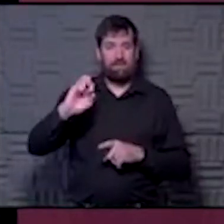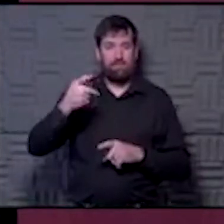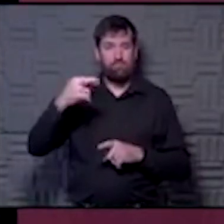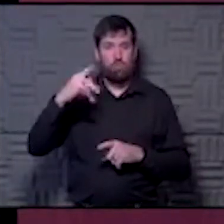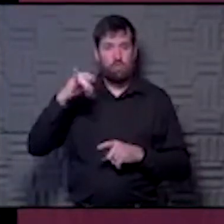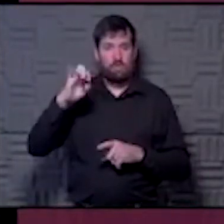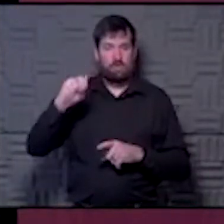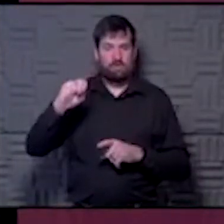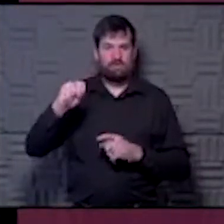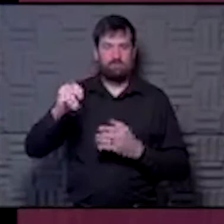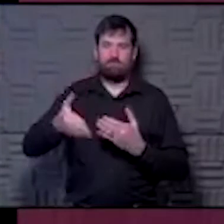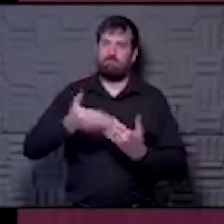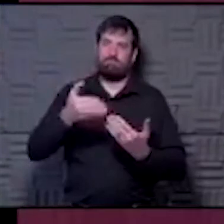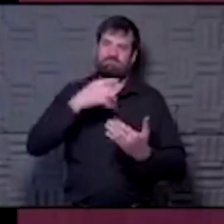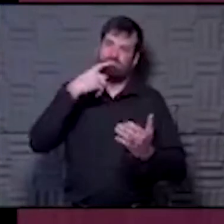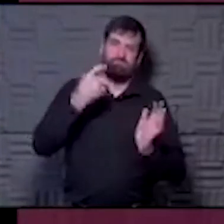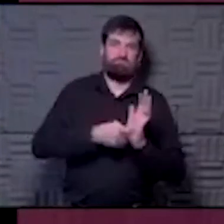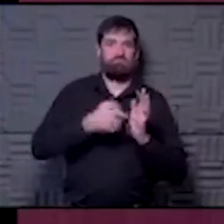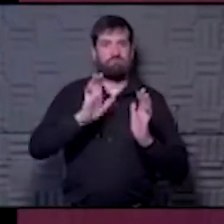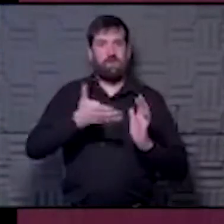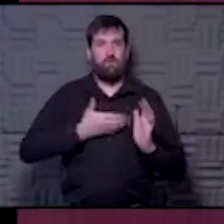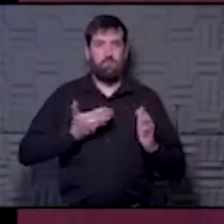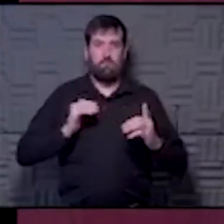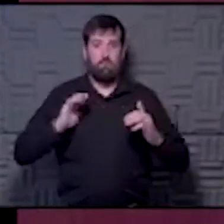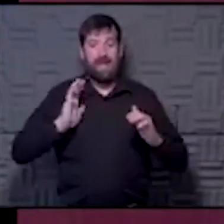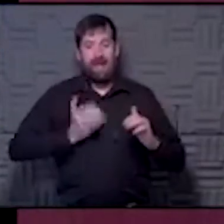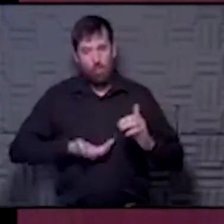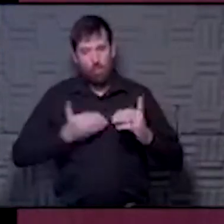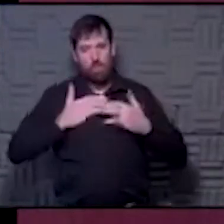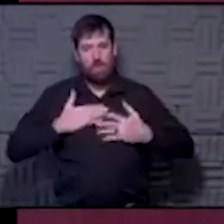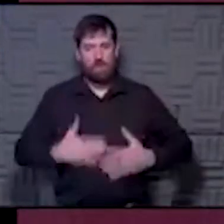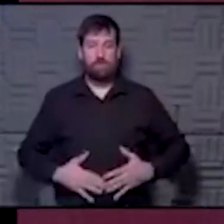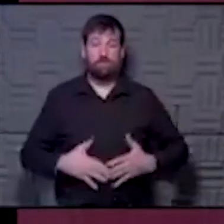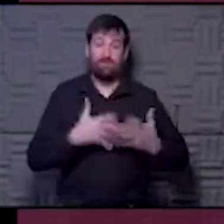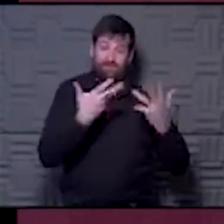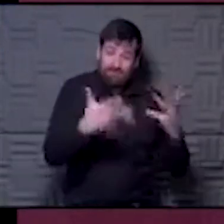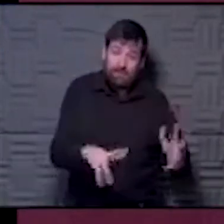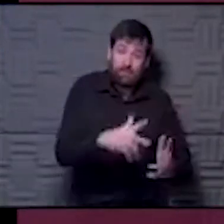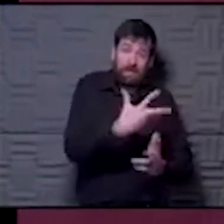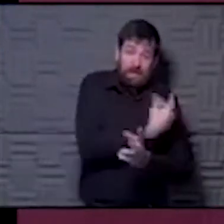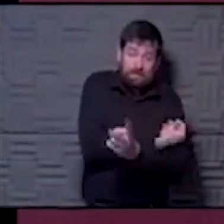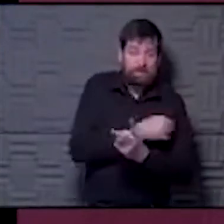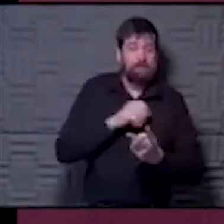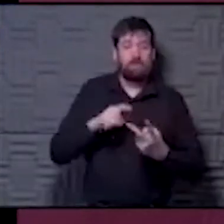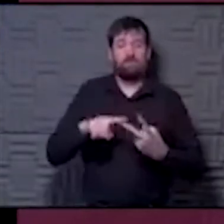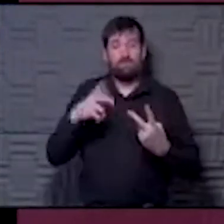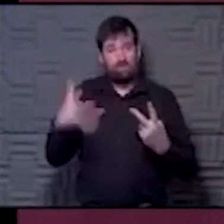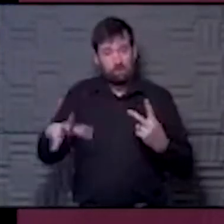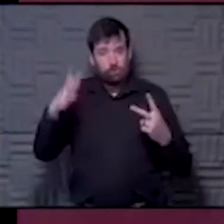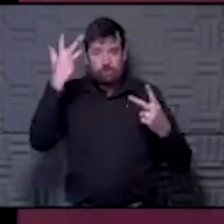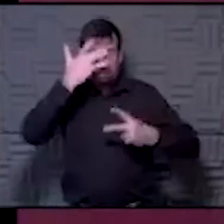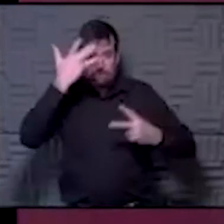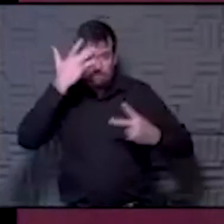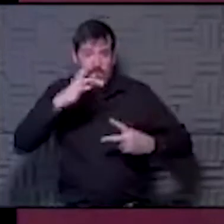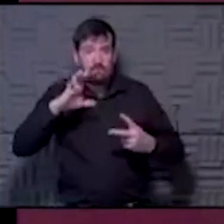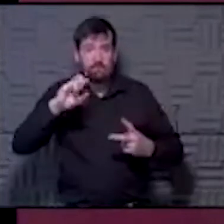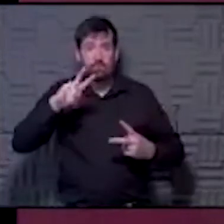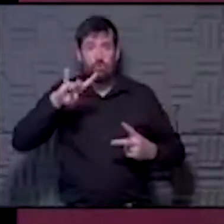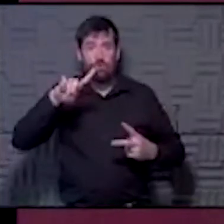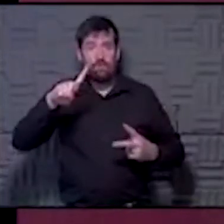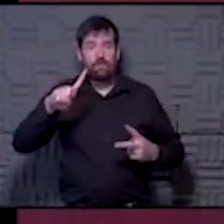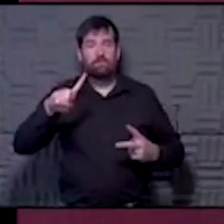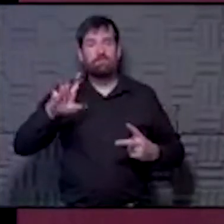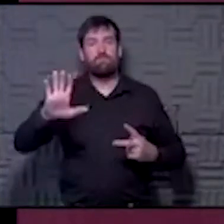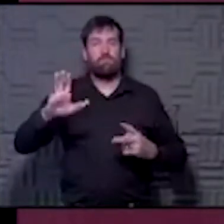recognizable by our bodies. So you wonder if once you either get the vaccine or you've had it or you get exposed to it a couple of times, your body should have a